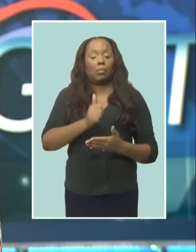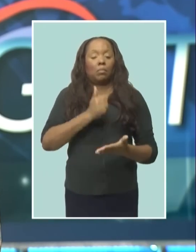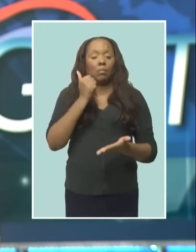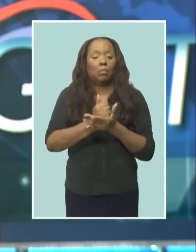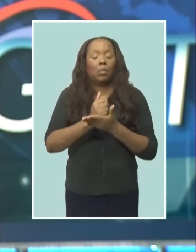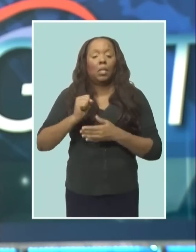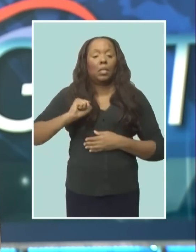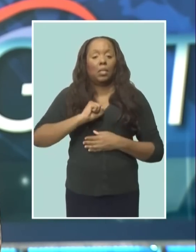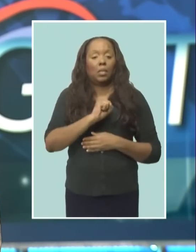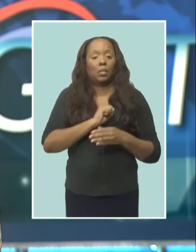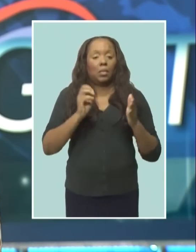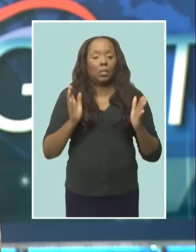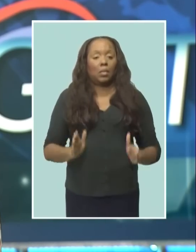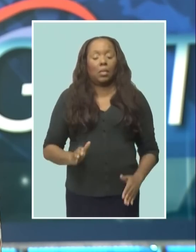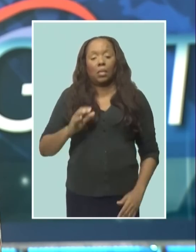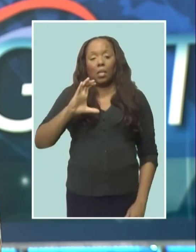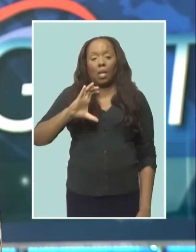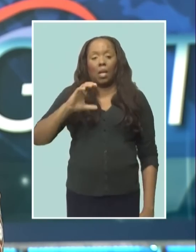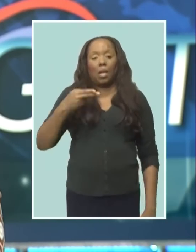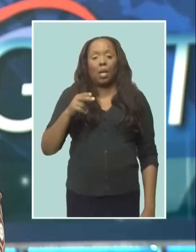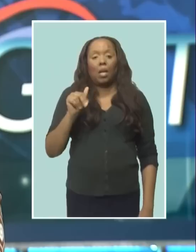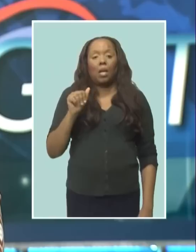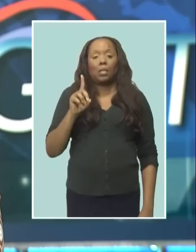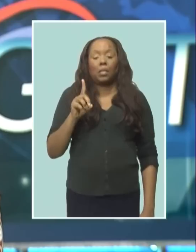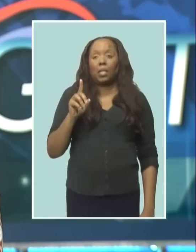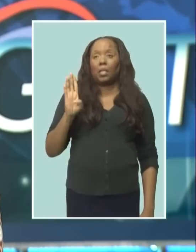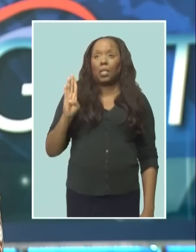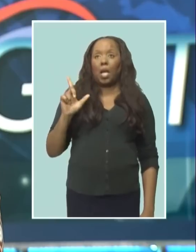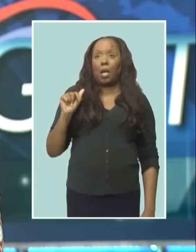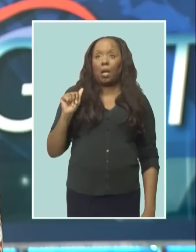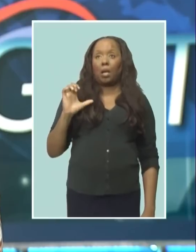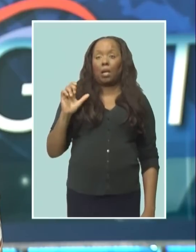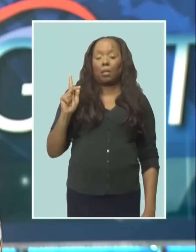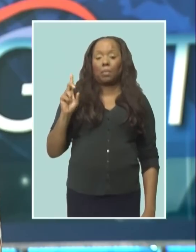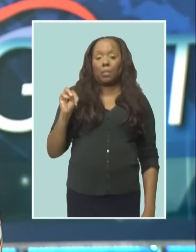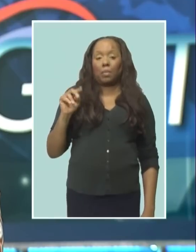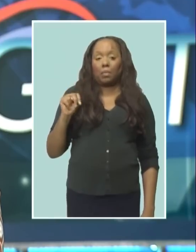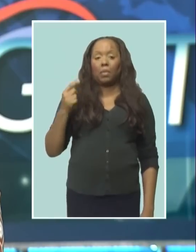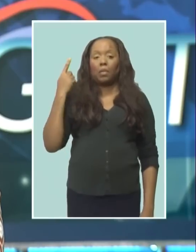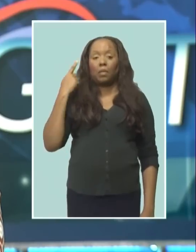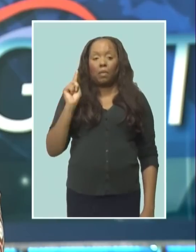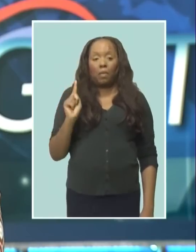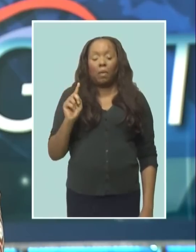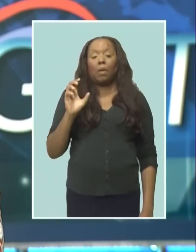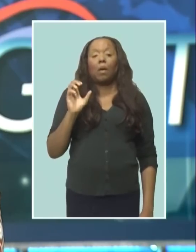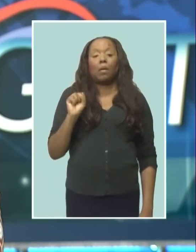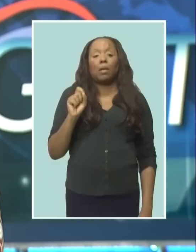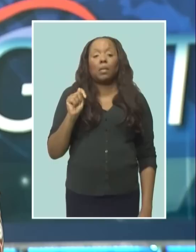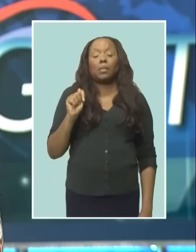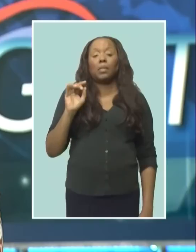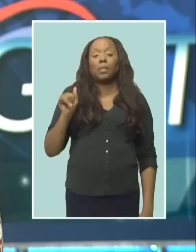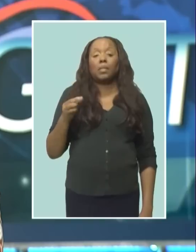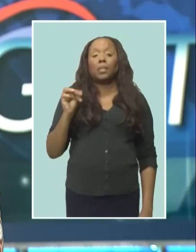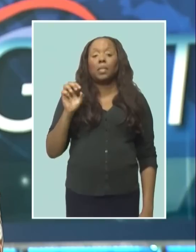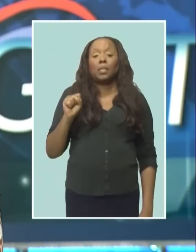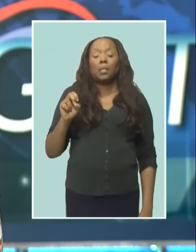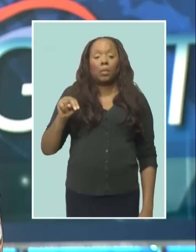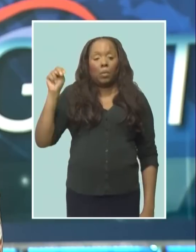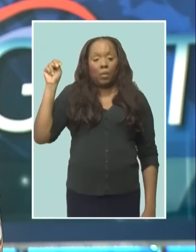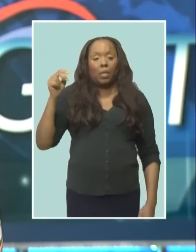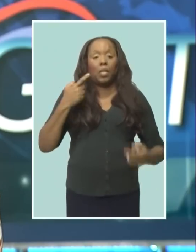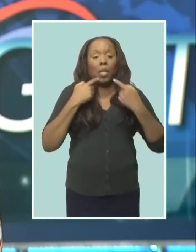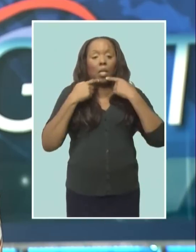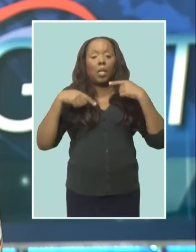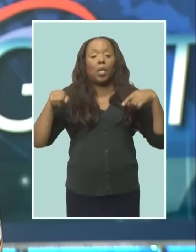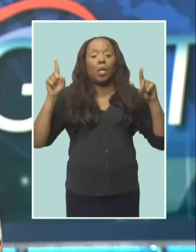Chad Blackman as the Barbados Labour Party's candidate for the St. James North constituency. The announcement was made during a news conference at the